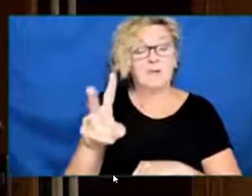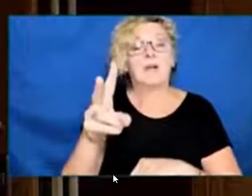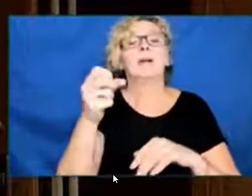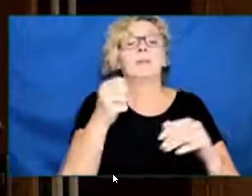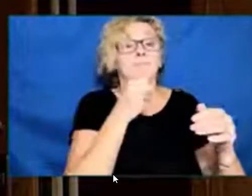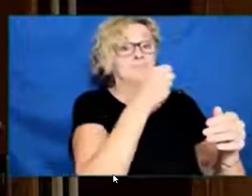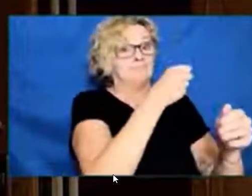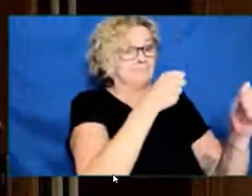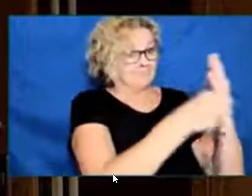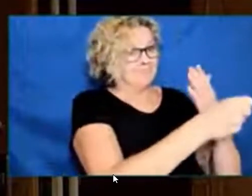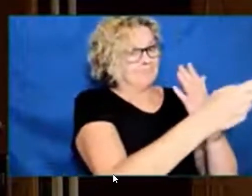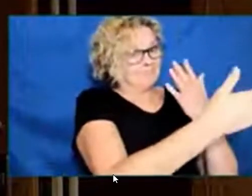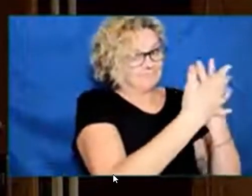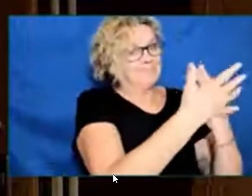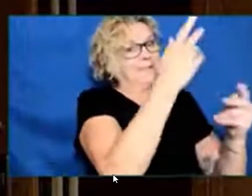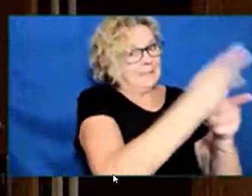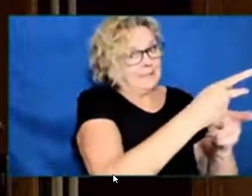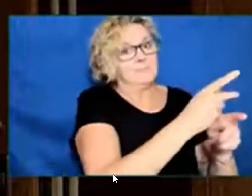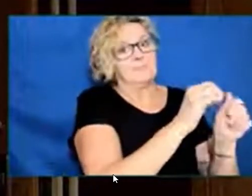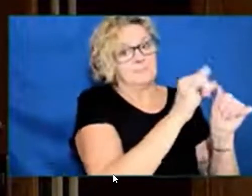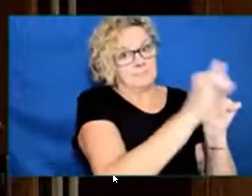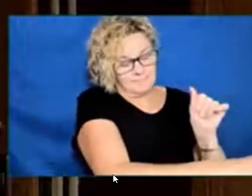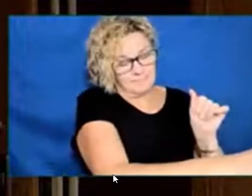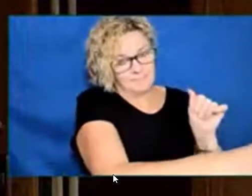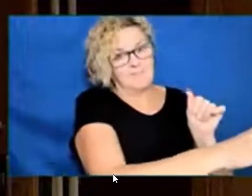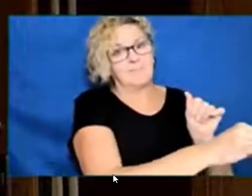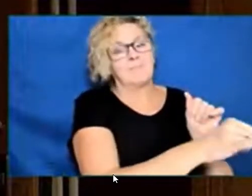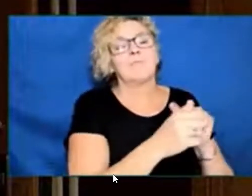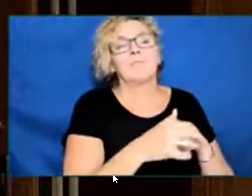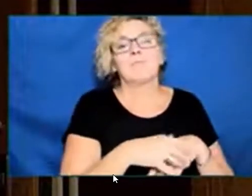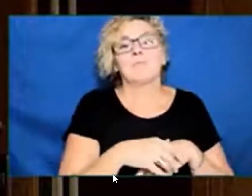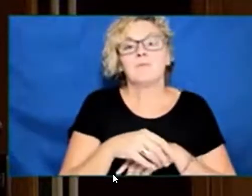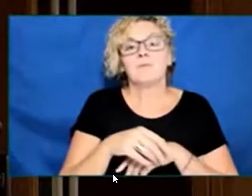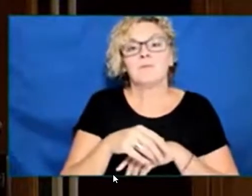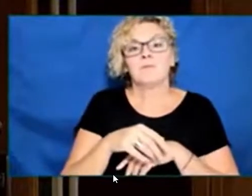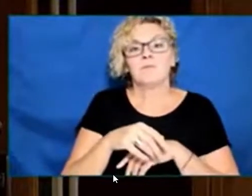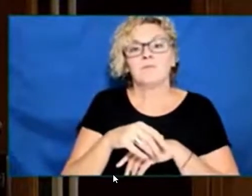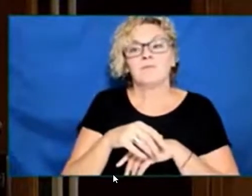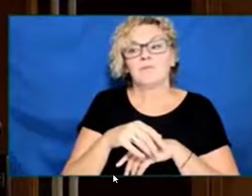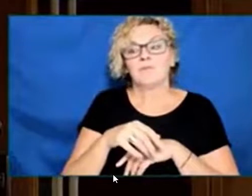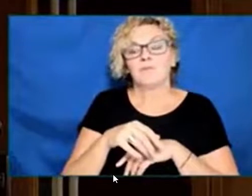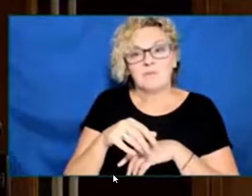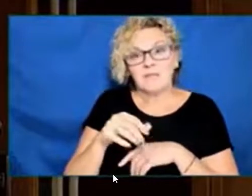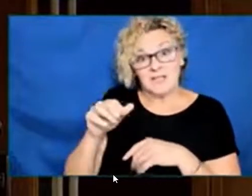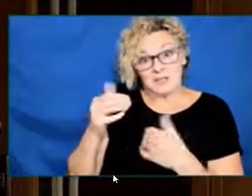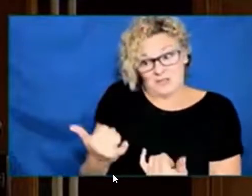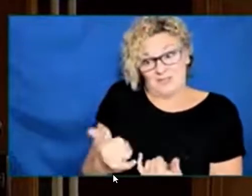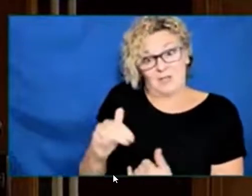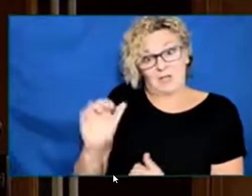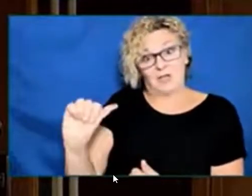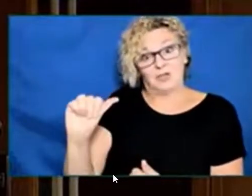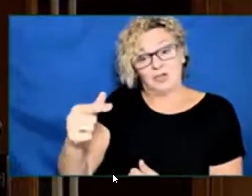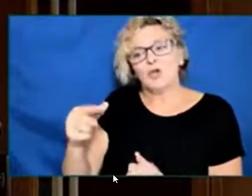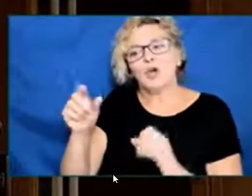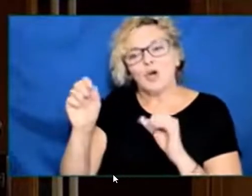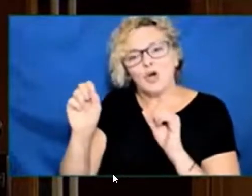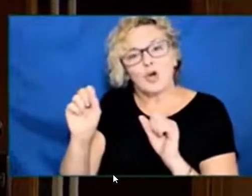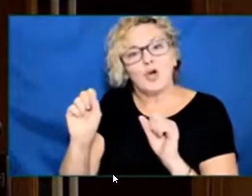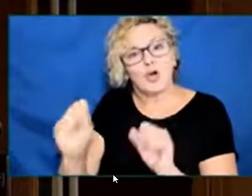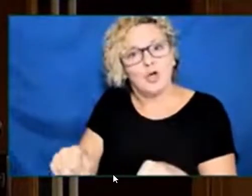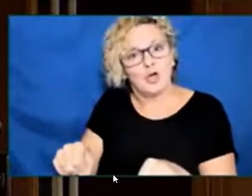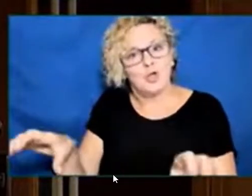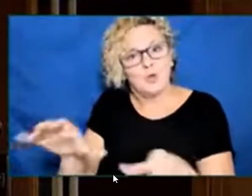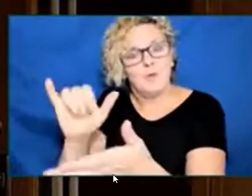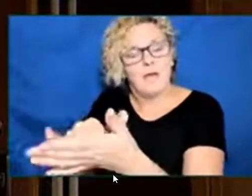matter. That is a direction that this Attorney General could give. His predecessor did nothing,